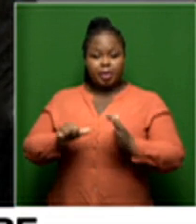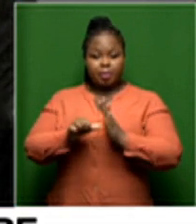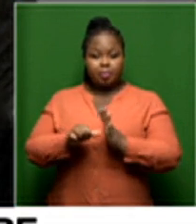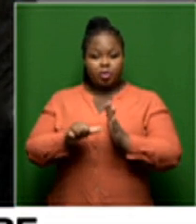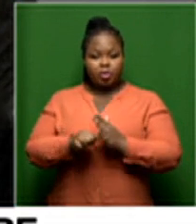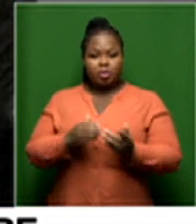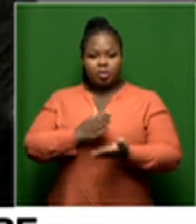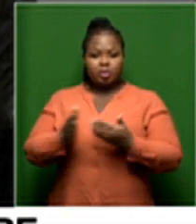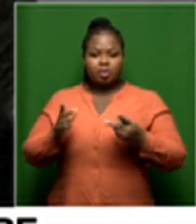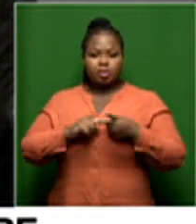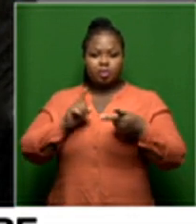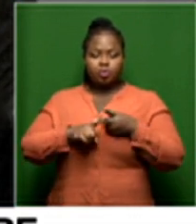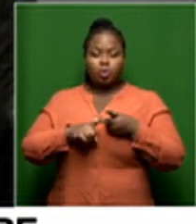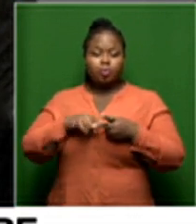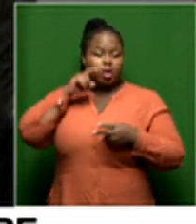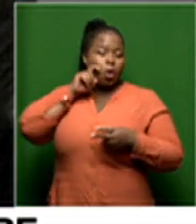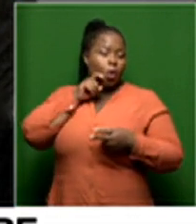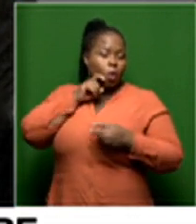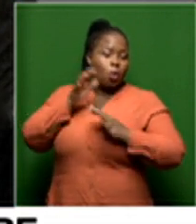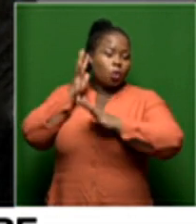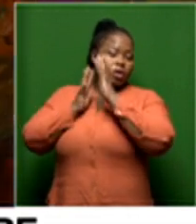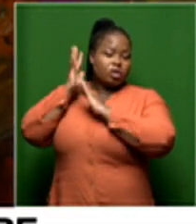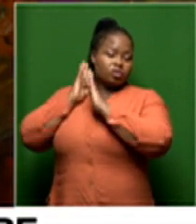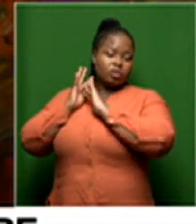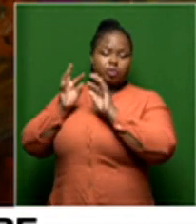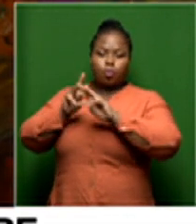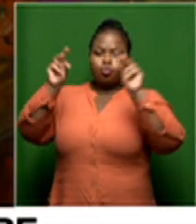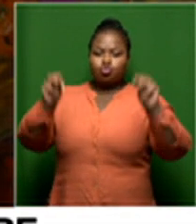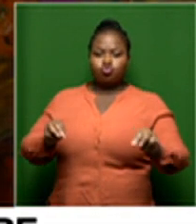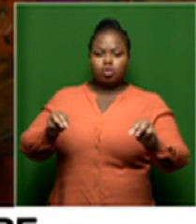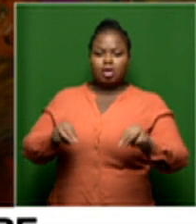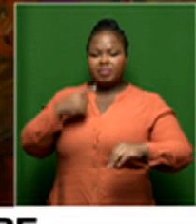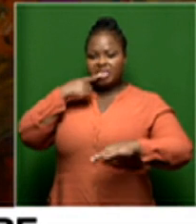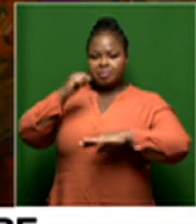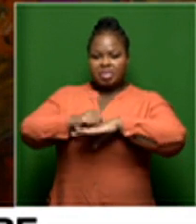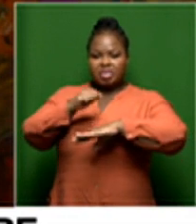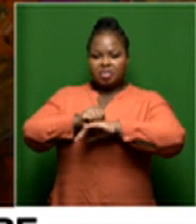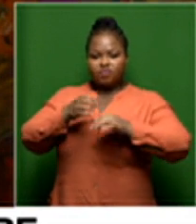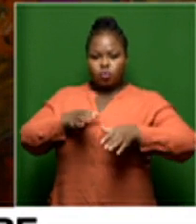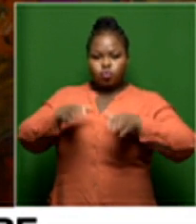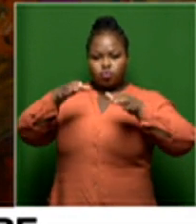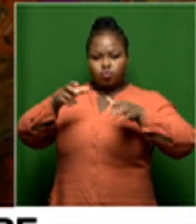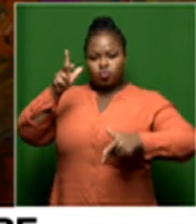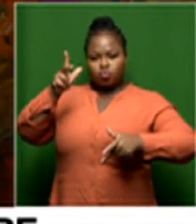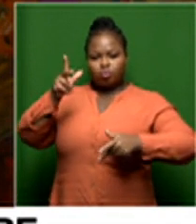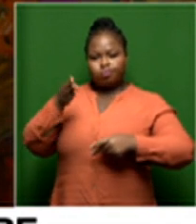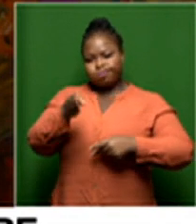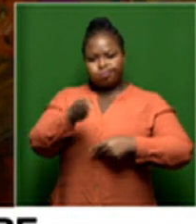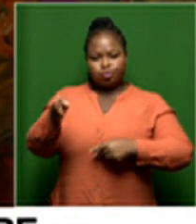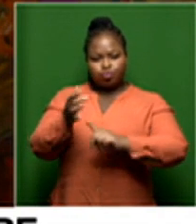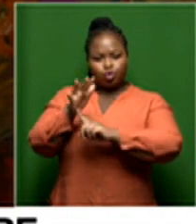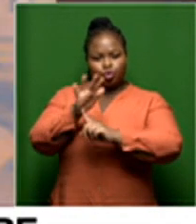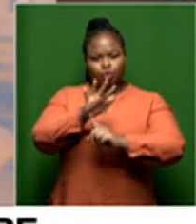mid-century sculpture, I would argue museum-grade sculpture, which is on show, all displayed